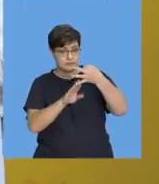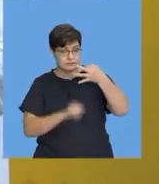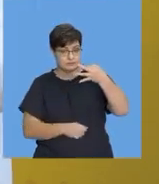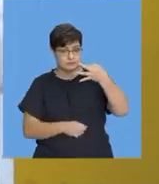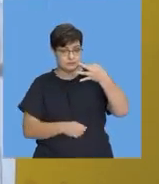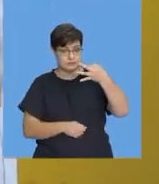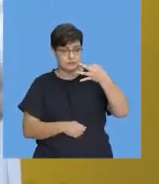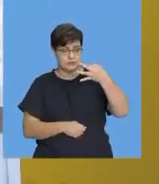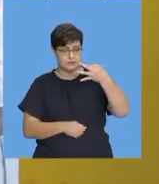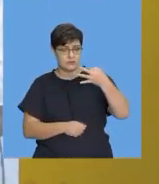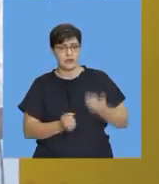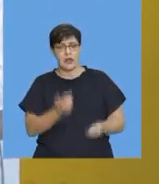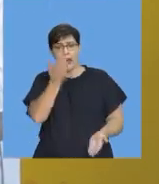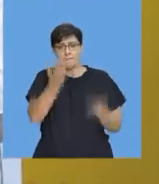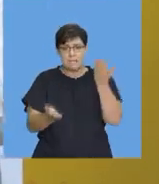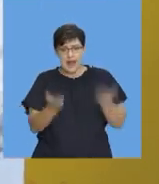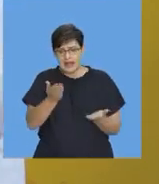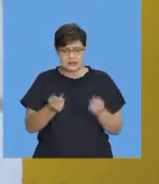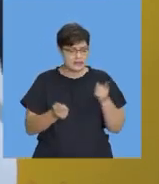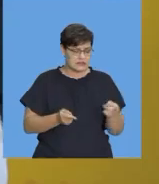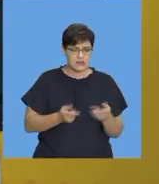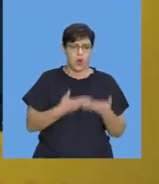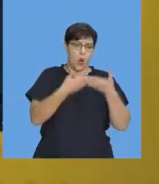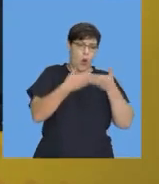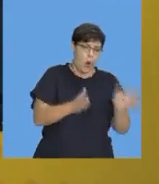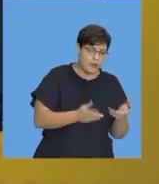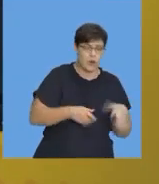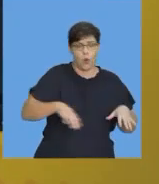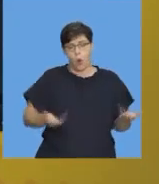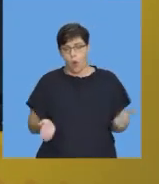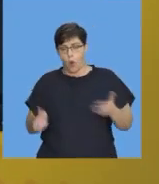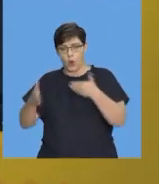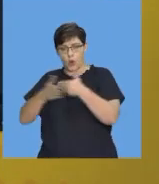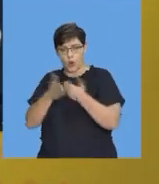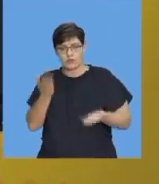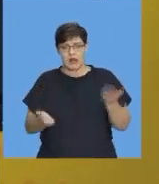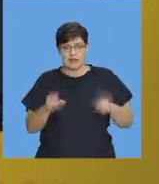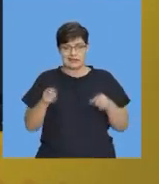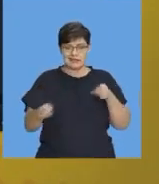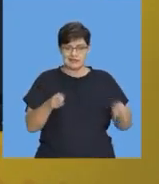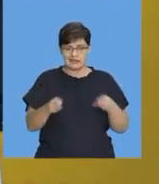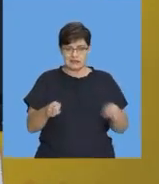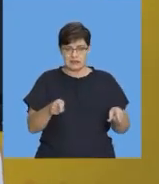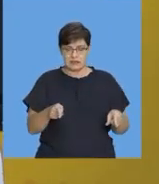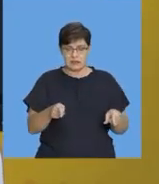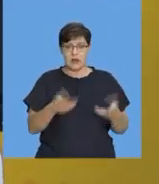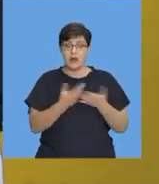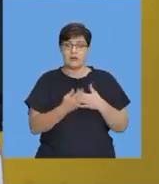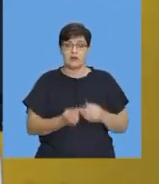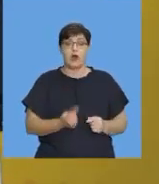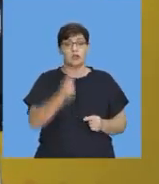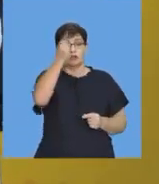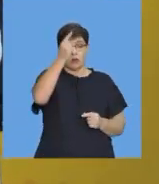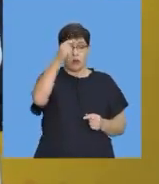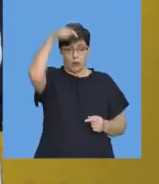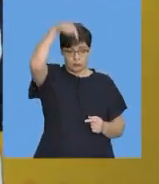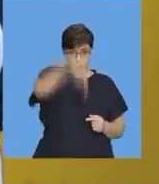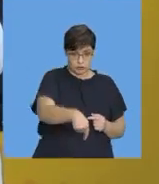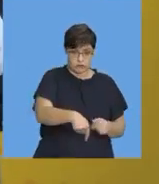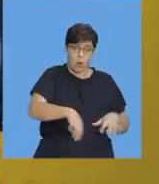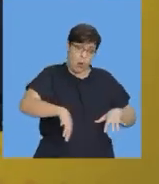depending on which balance is given to you, opening or closing, you may have to work from the top to the